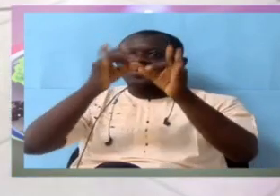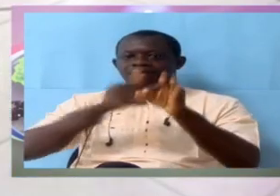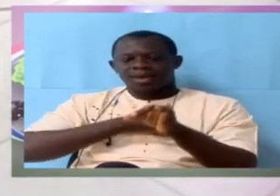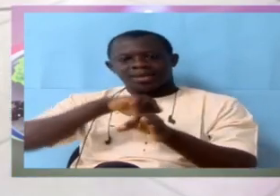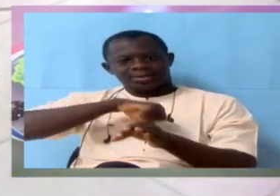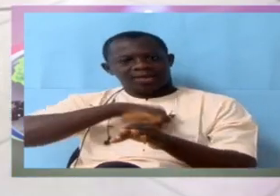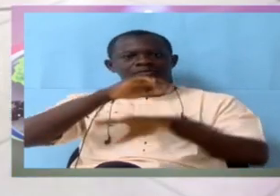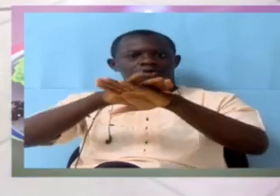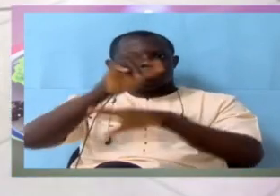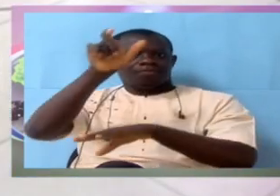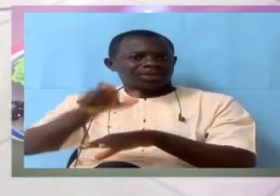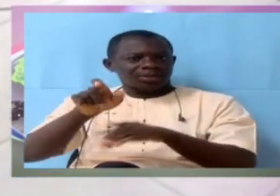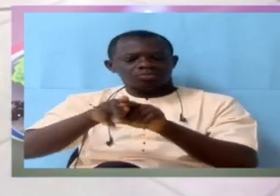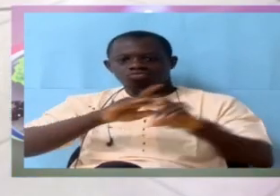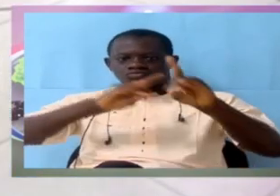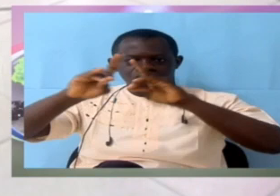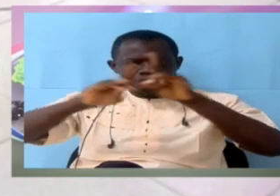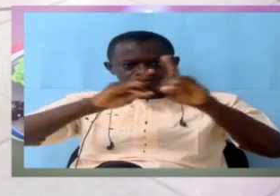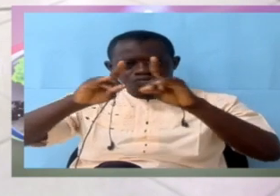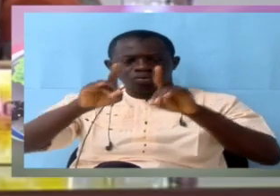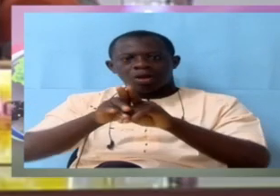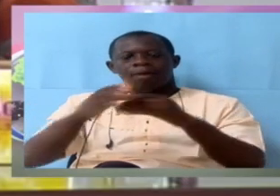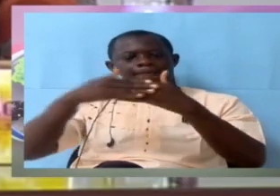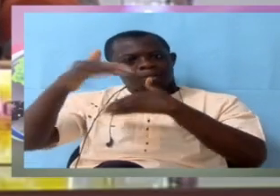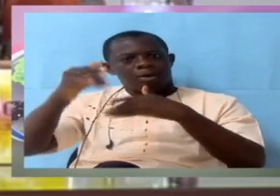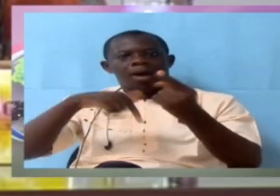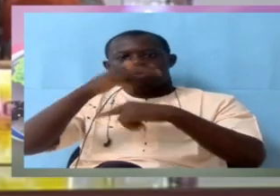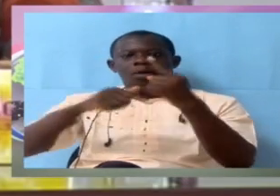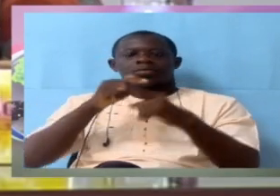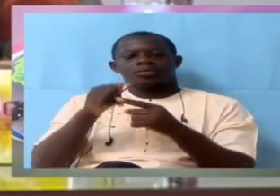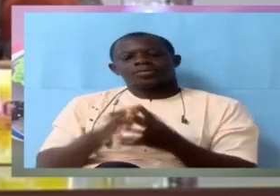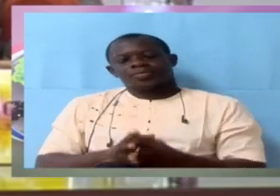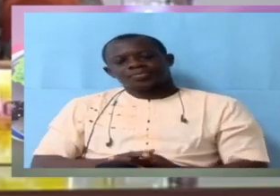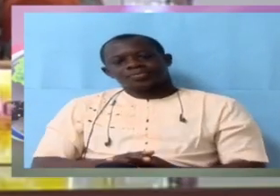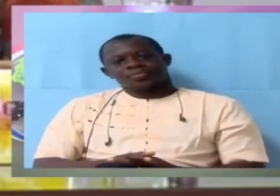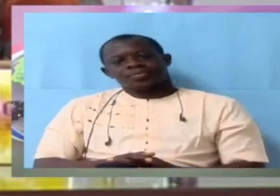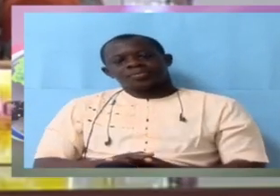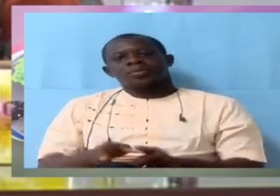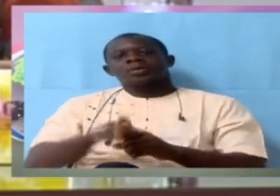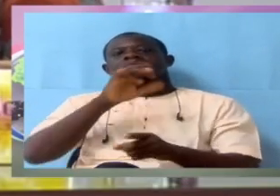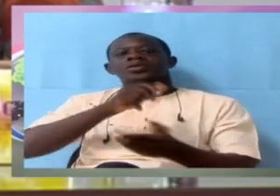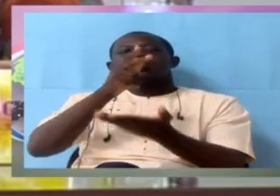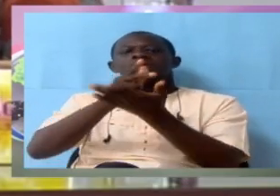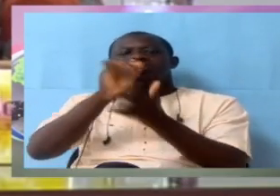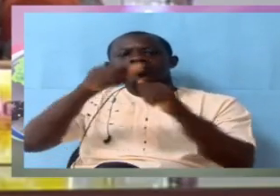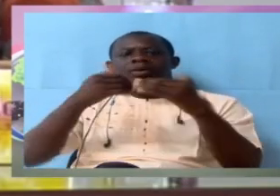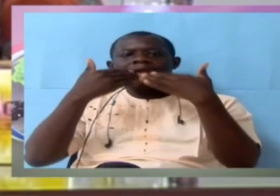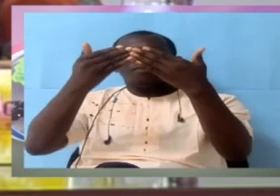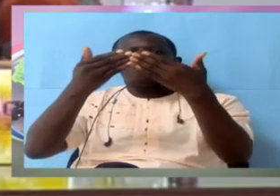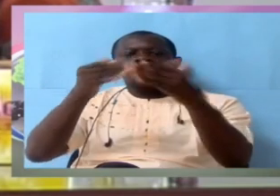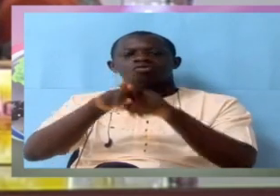we discussed a little bit. Mr. Witness, can you tell this commission where you met Dr. Mbow and under